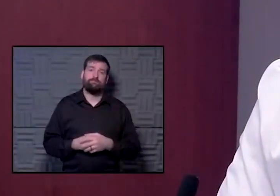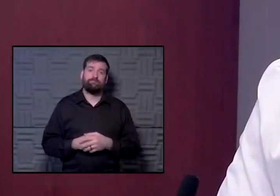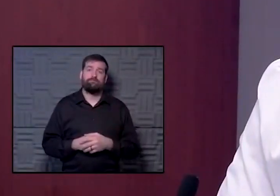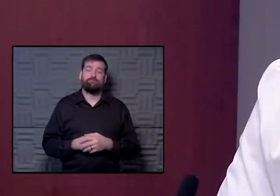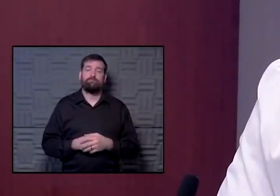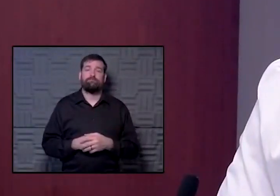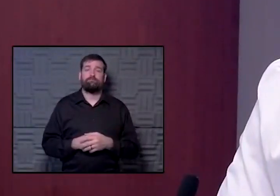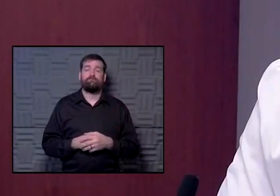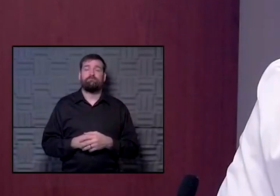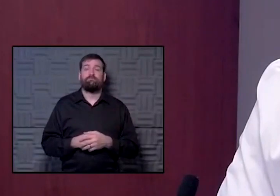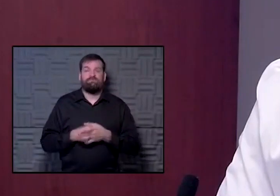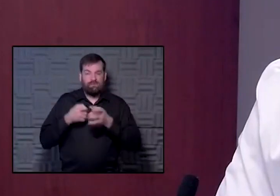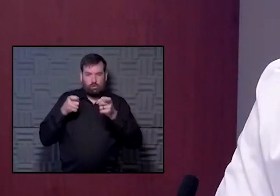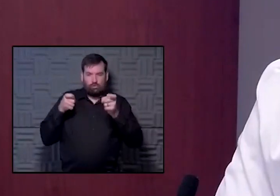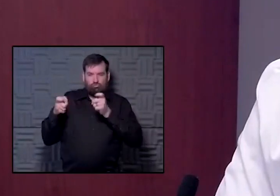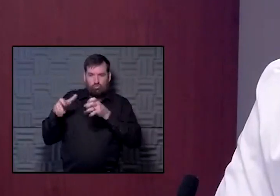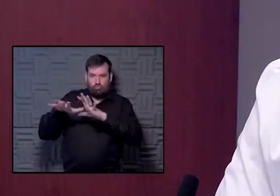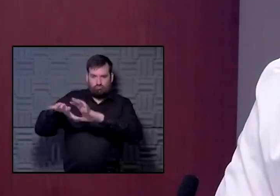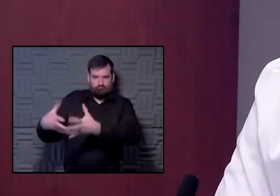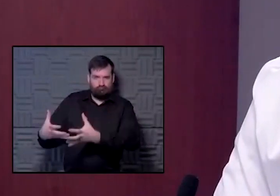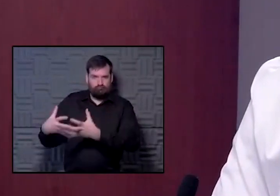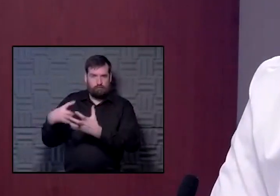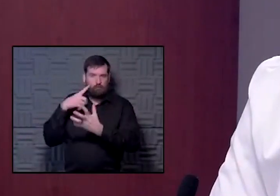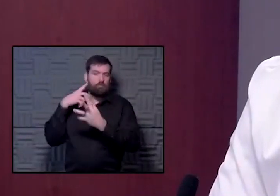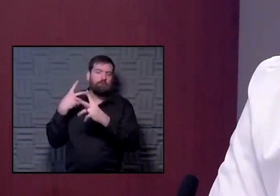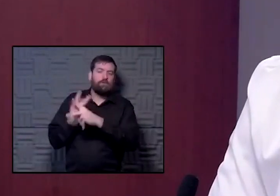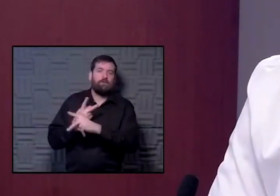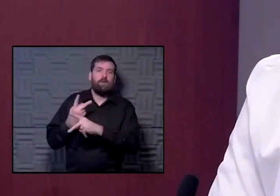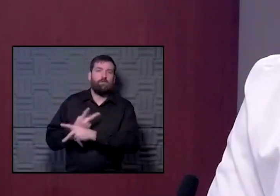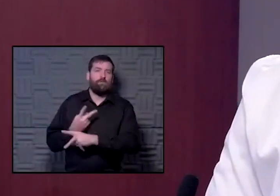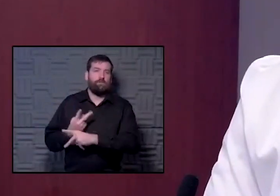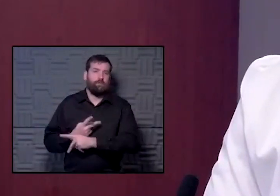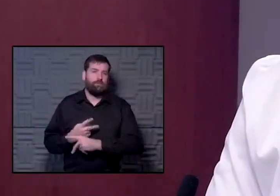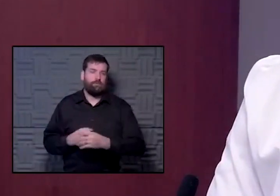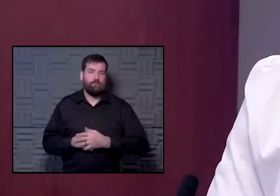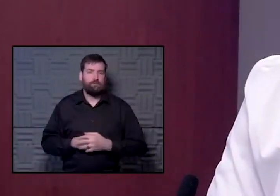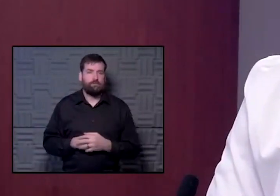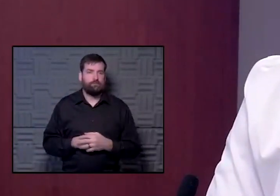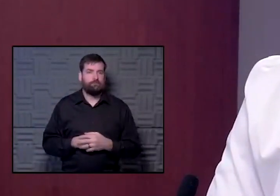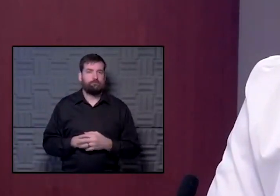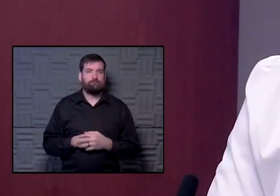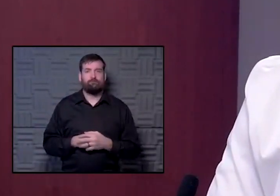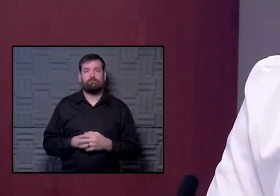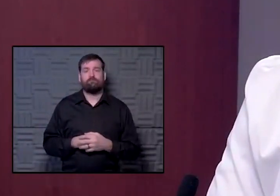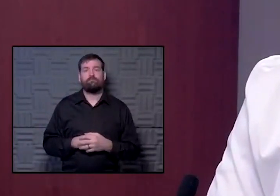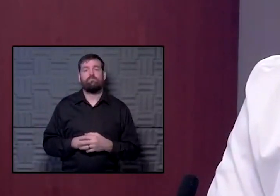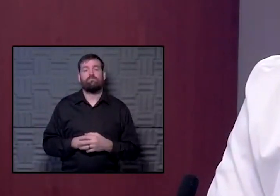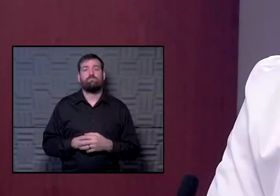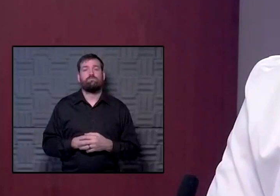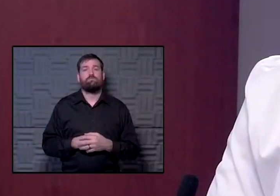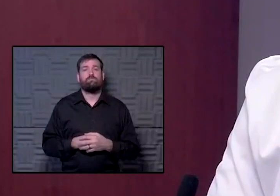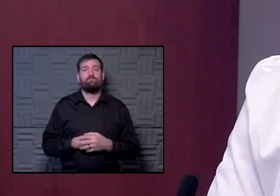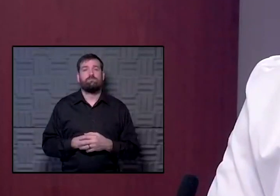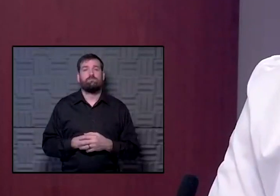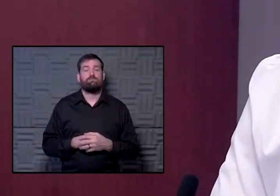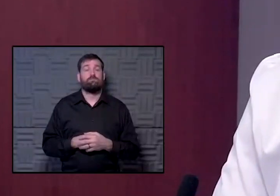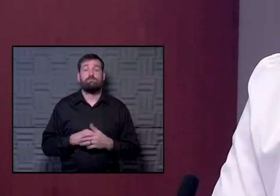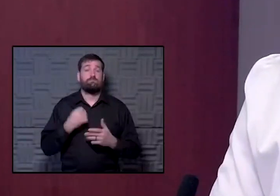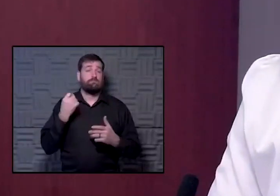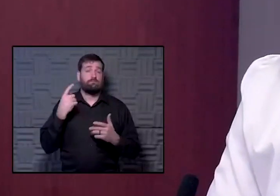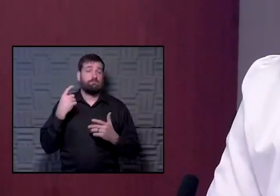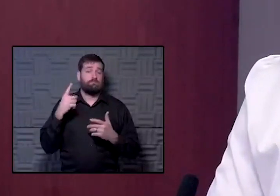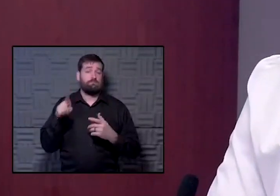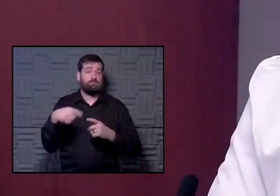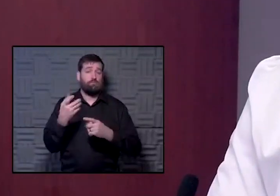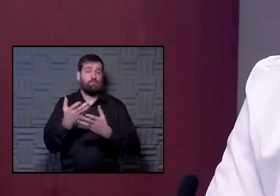effects in a controlled fashion in order to figure this out, what those effects are. The only thing I